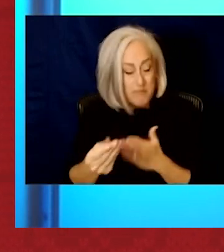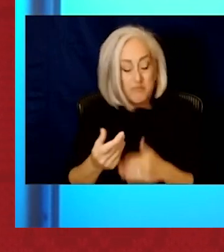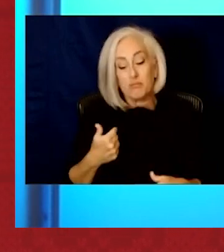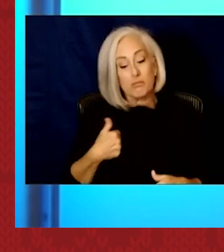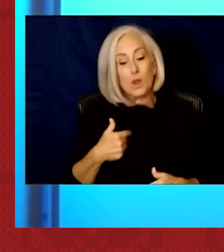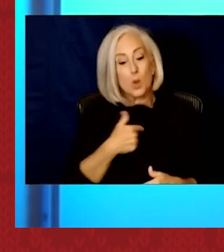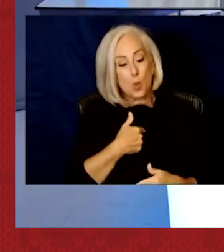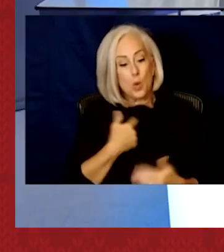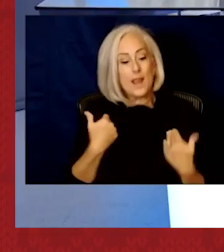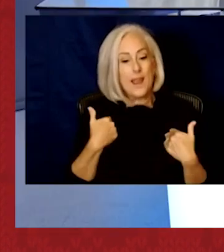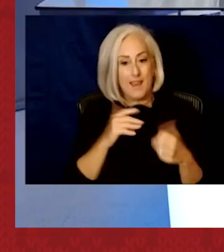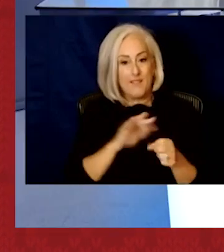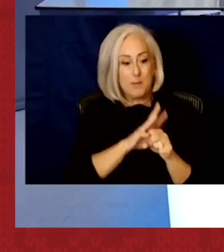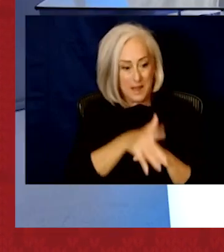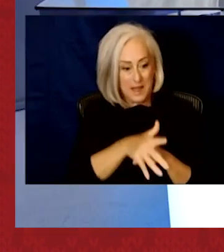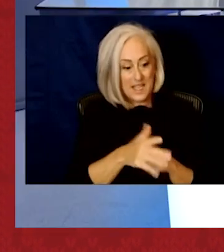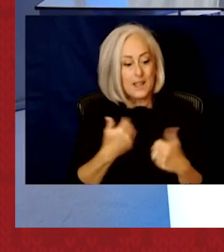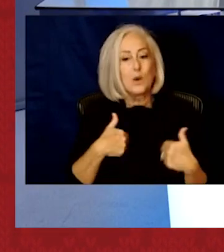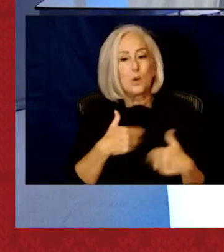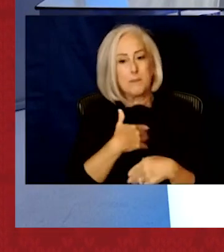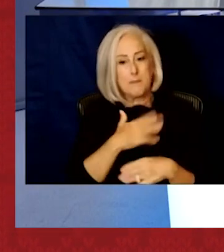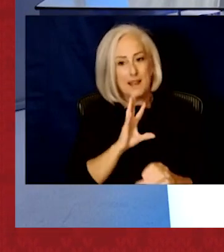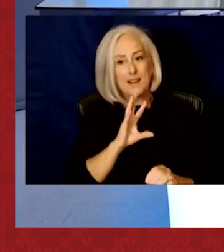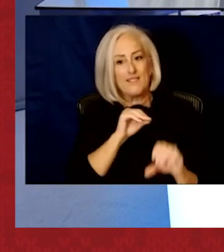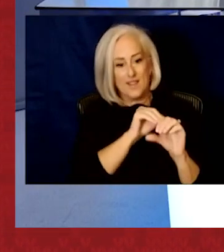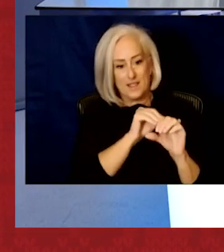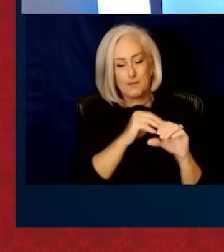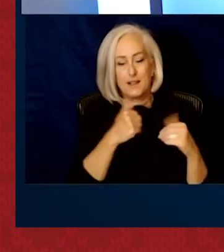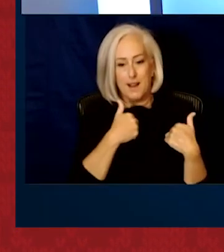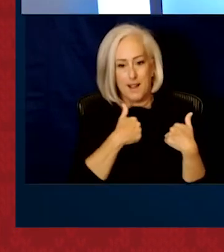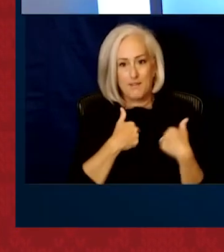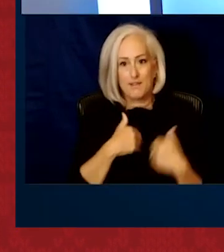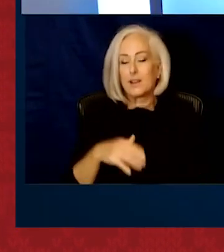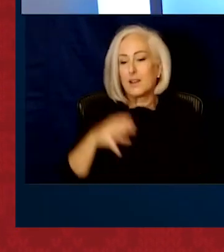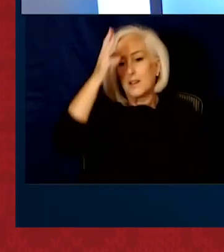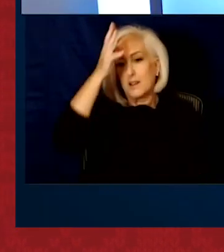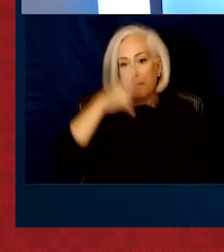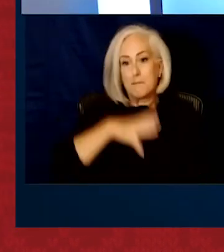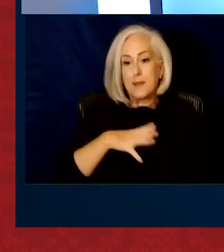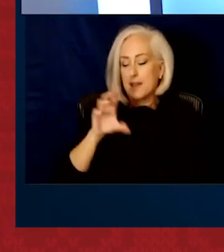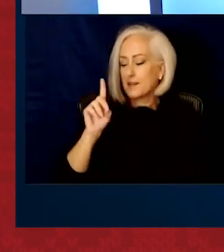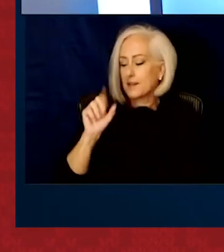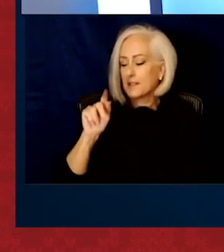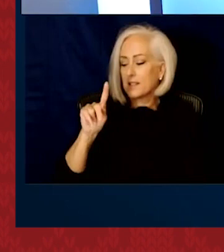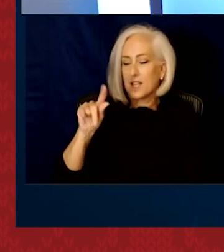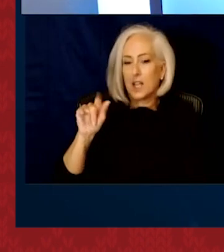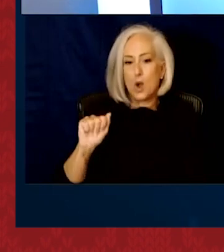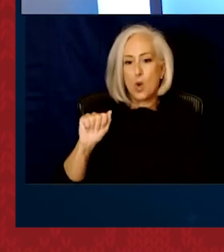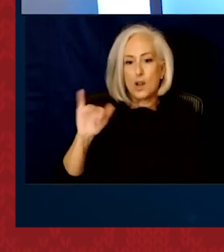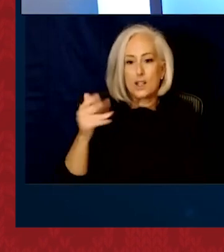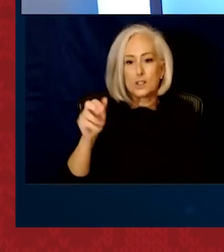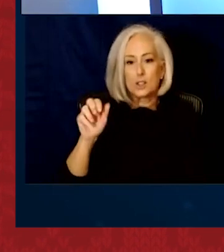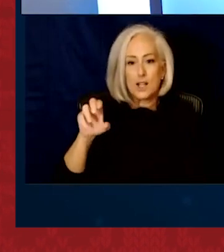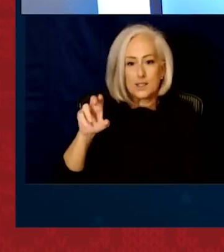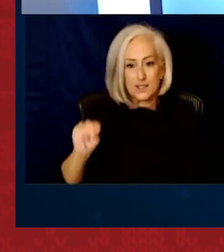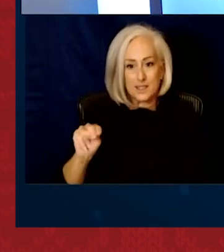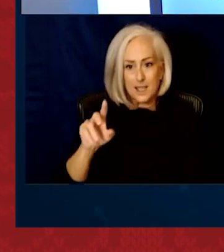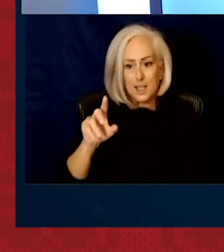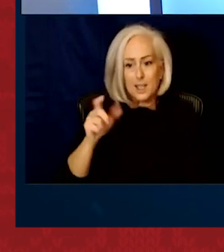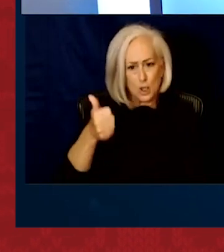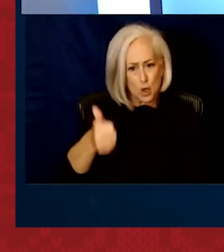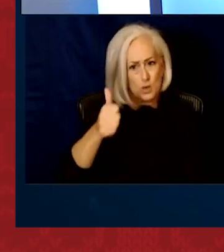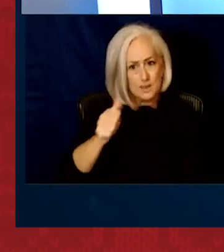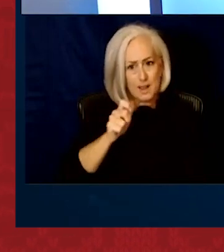it. Dakota Johnston is one of our guests on the program today. Dakota, you were bitten by a snake. How long ago was that?